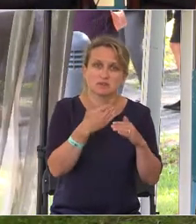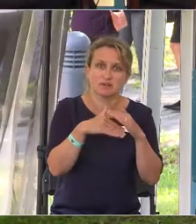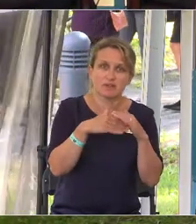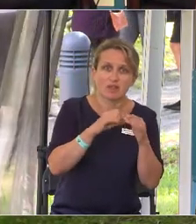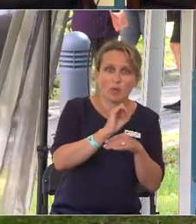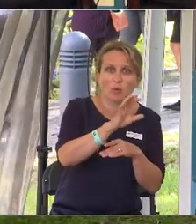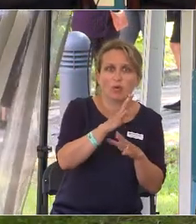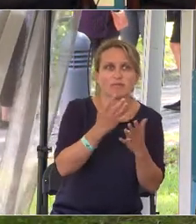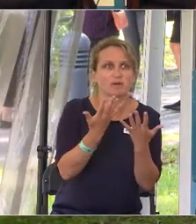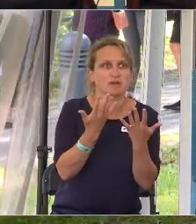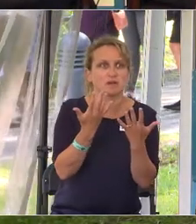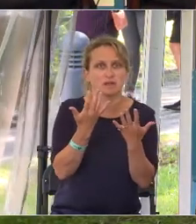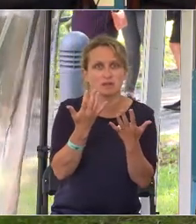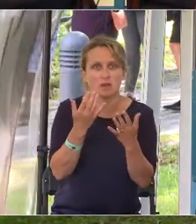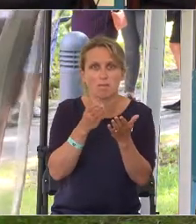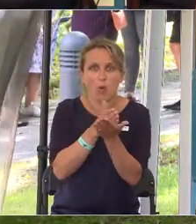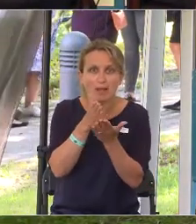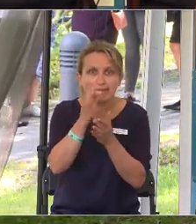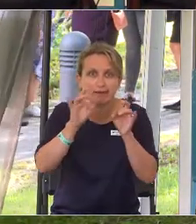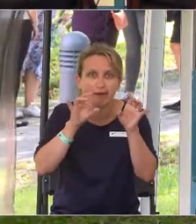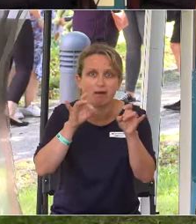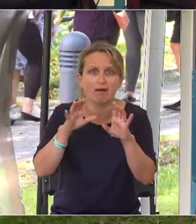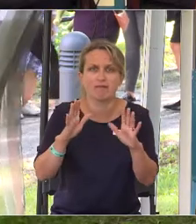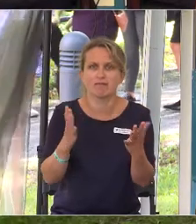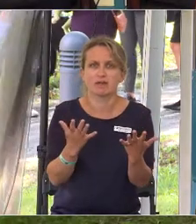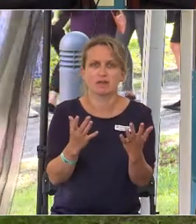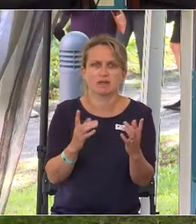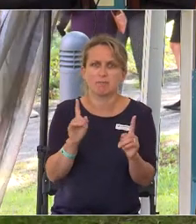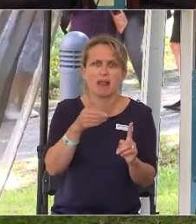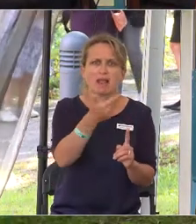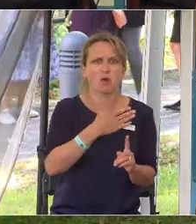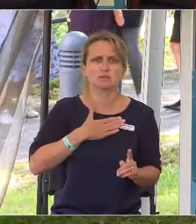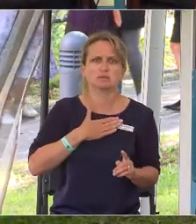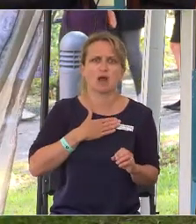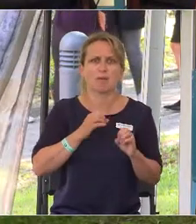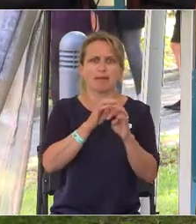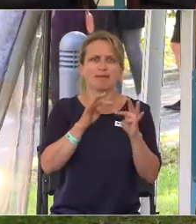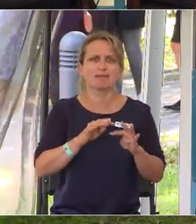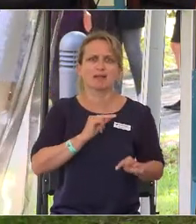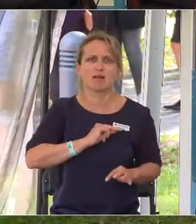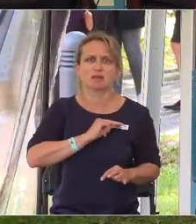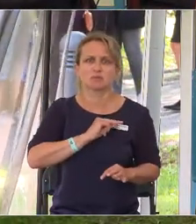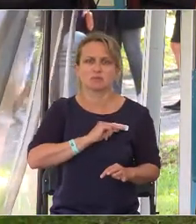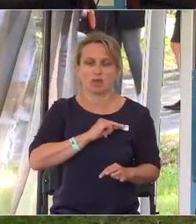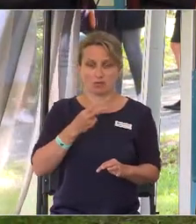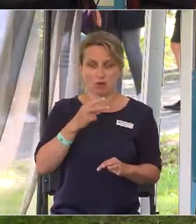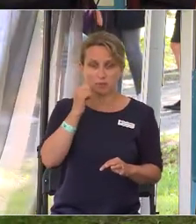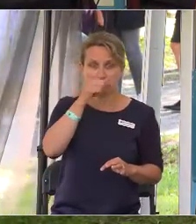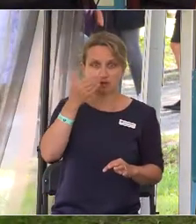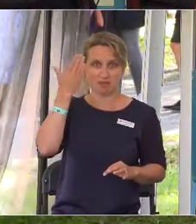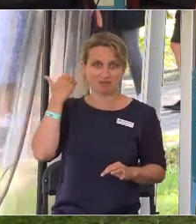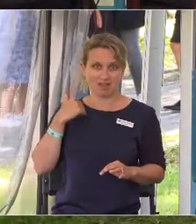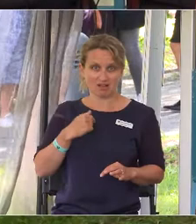activism or in communication and teaching. Right now, we don't have the internet. And 5 years ago, when I saw